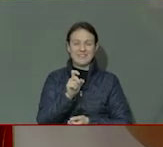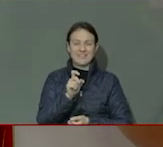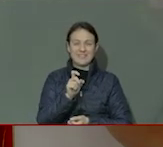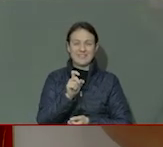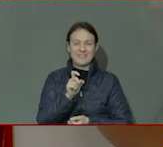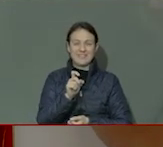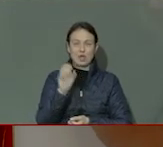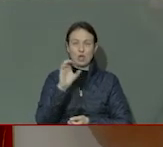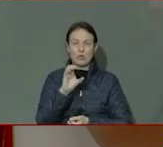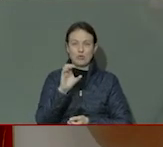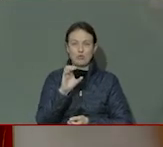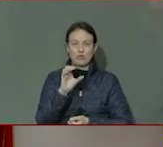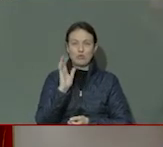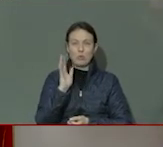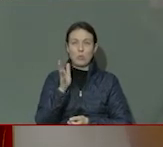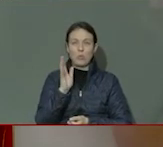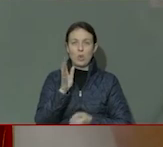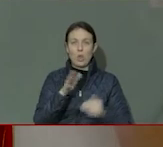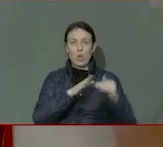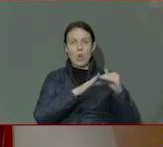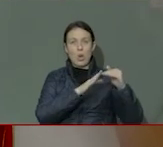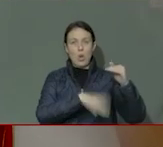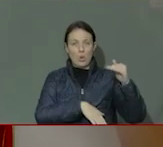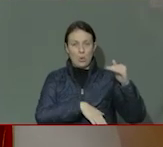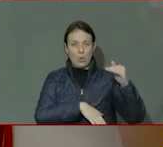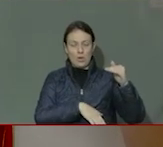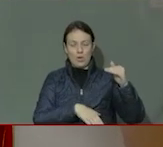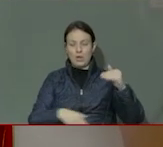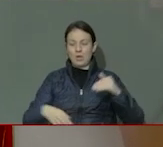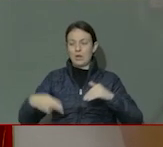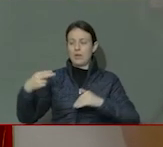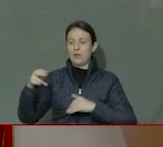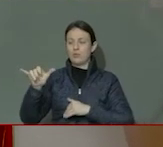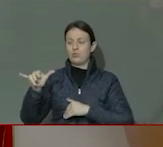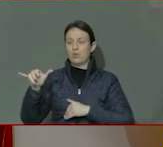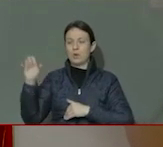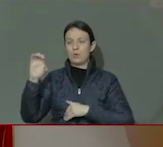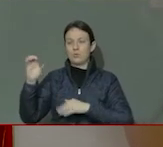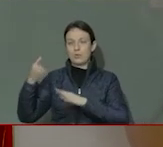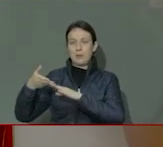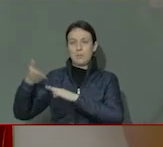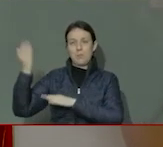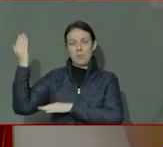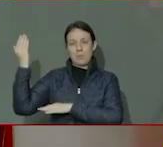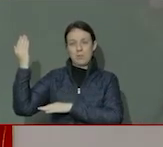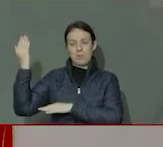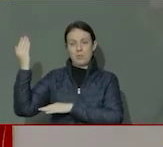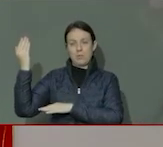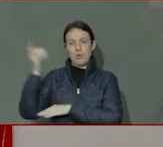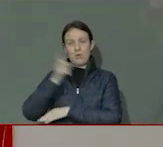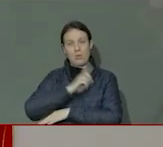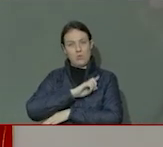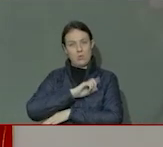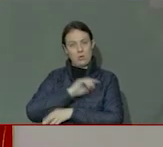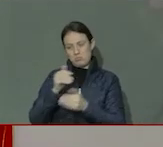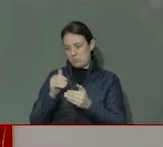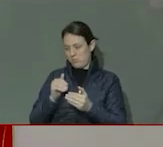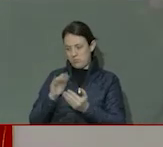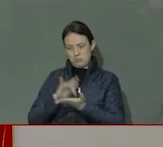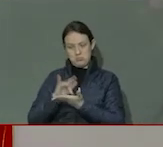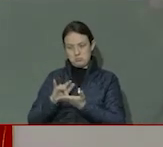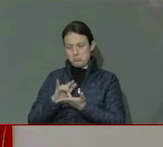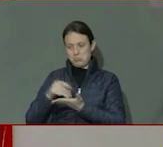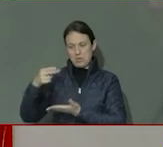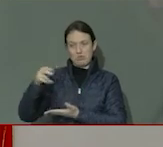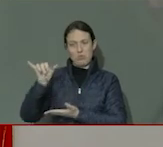will be lower than the concentration of HY, correct? Yes, because we just concluded that HY was